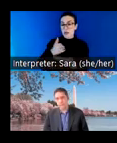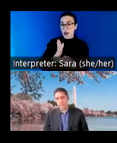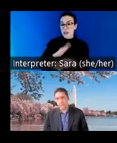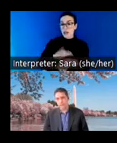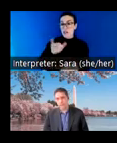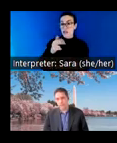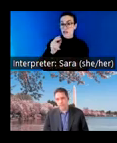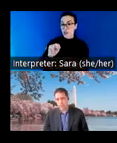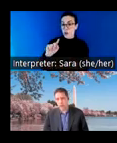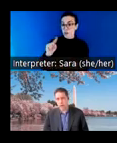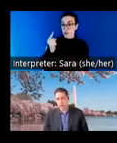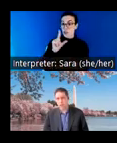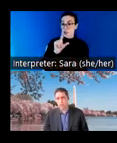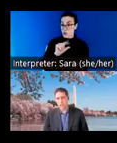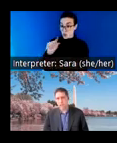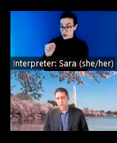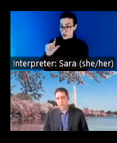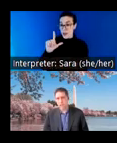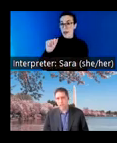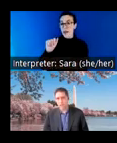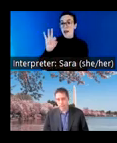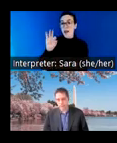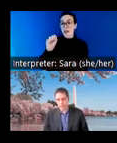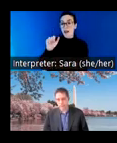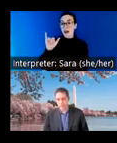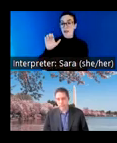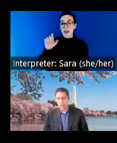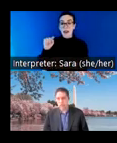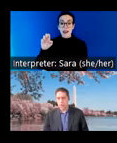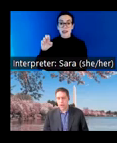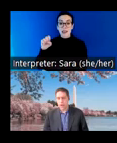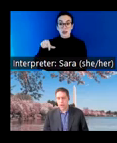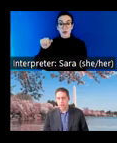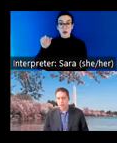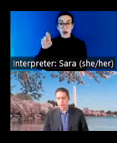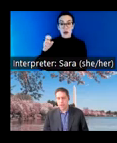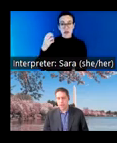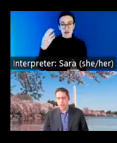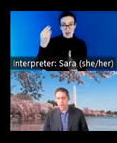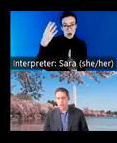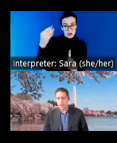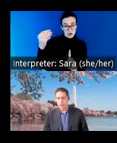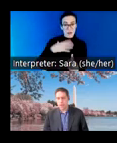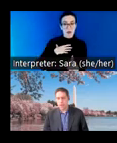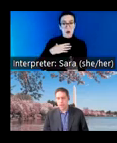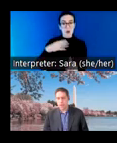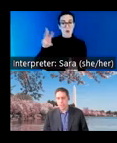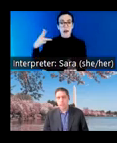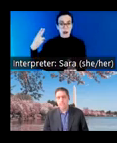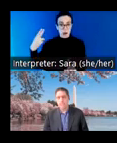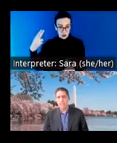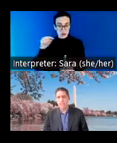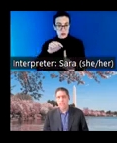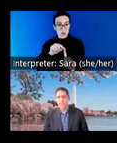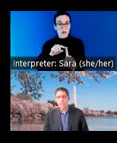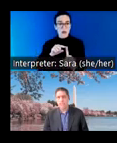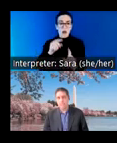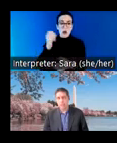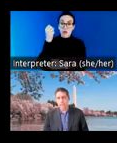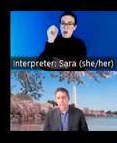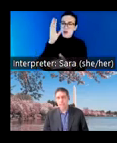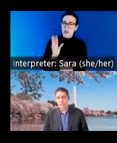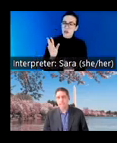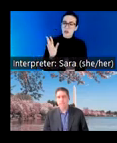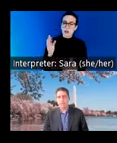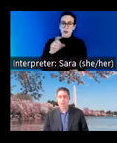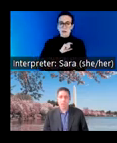2020 in Lafayette Square, just outside of the White House, where protesters were brutally